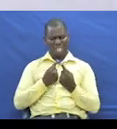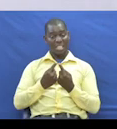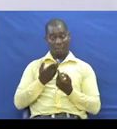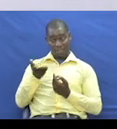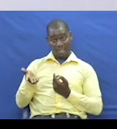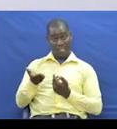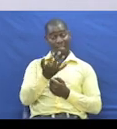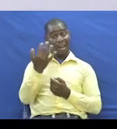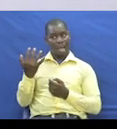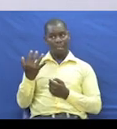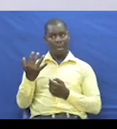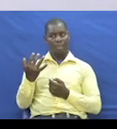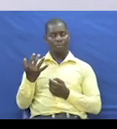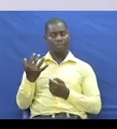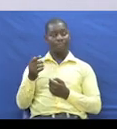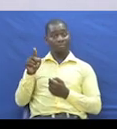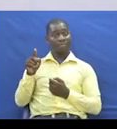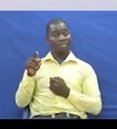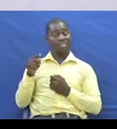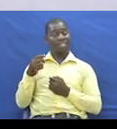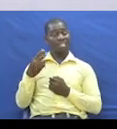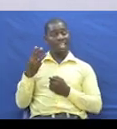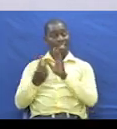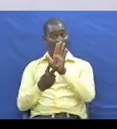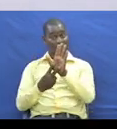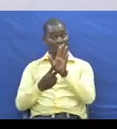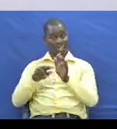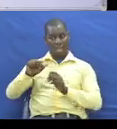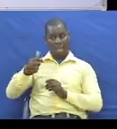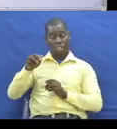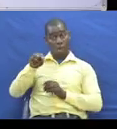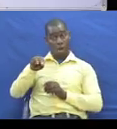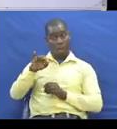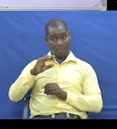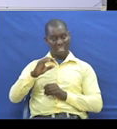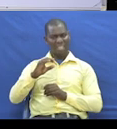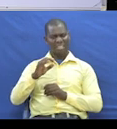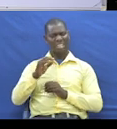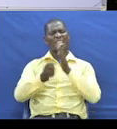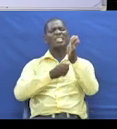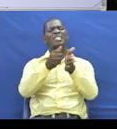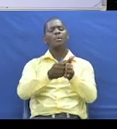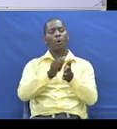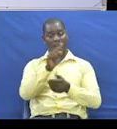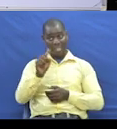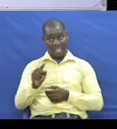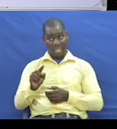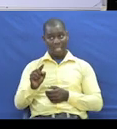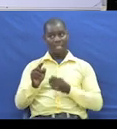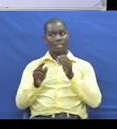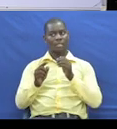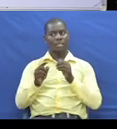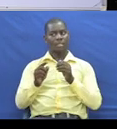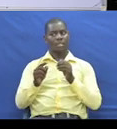but because we are dealing with numbers, we can just say the 37. And atomic number, which is Z, is equals